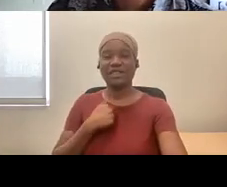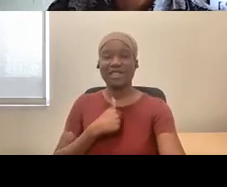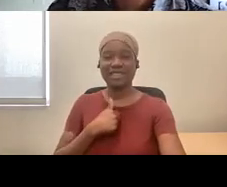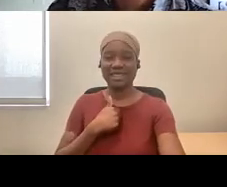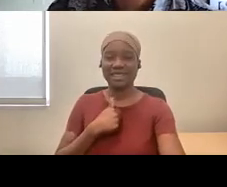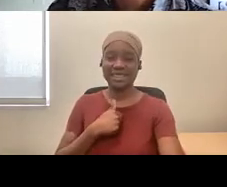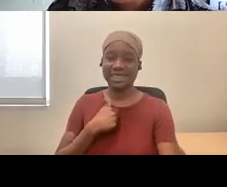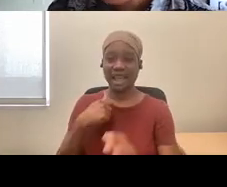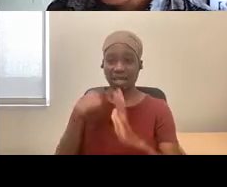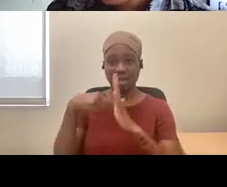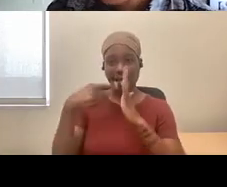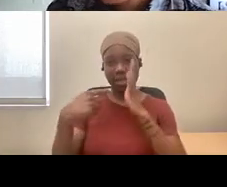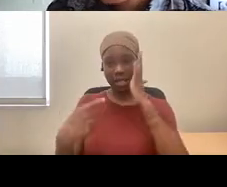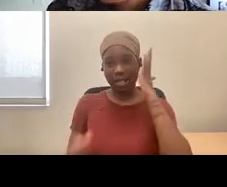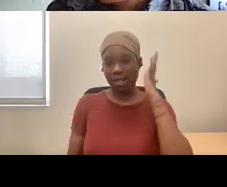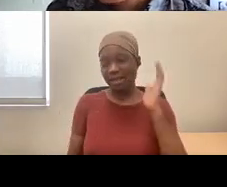Got down a wormhole.